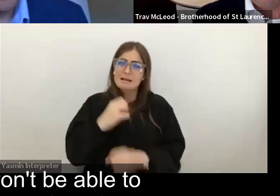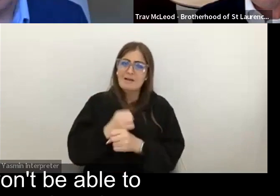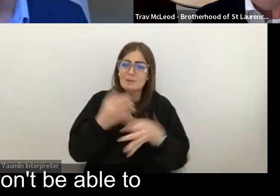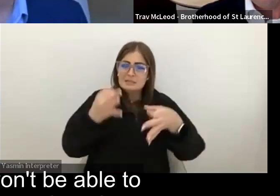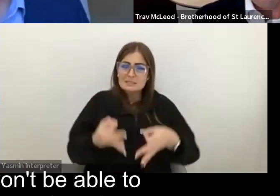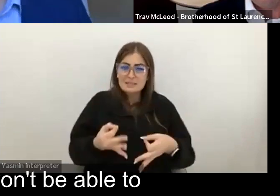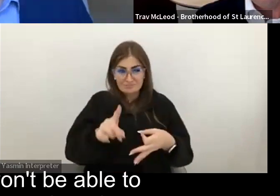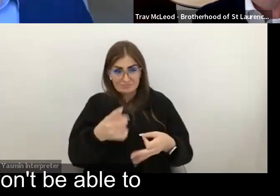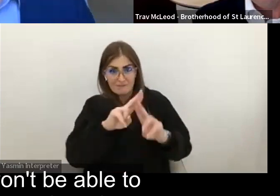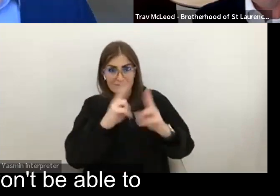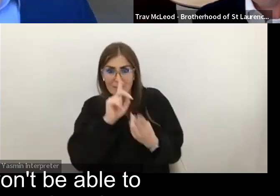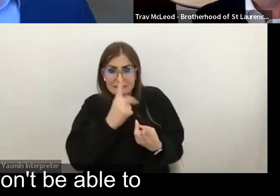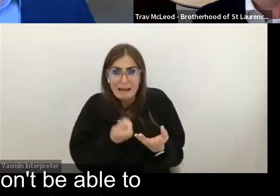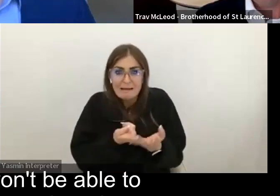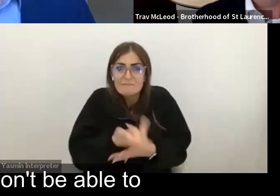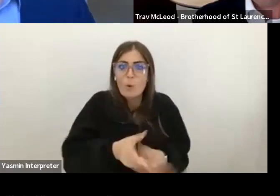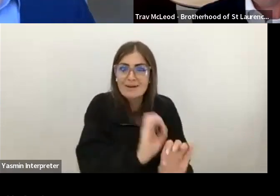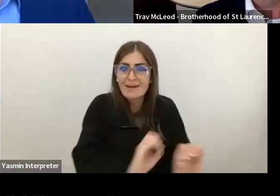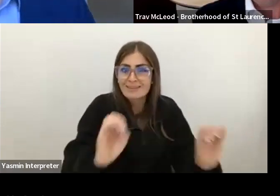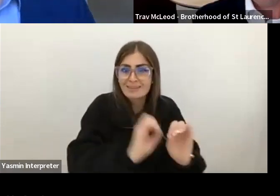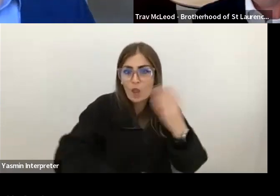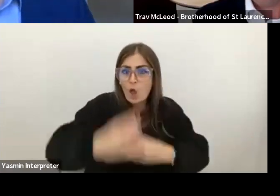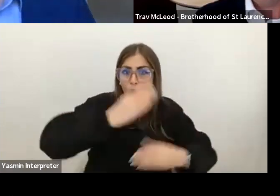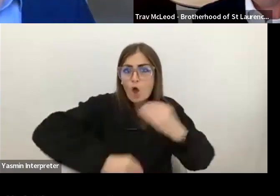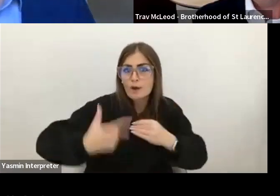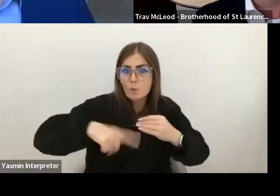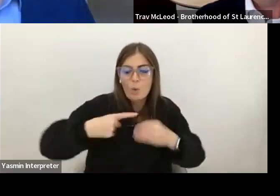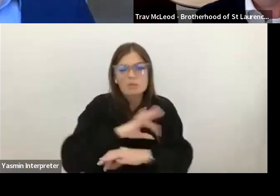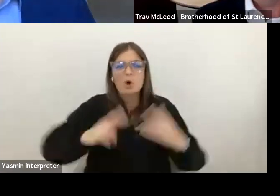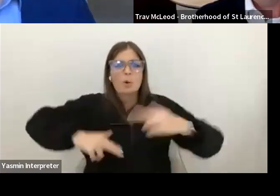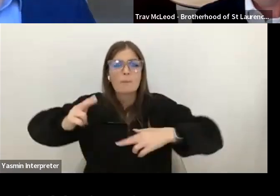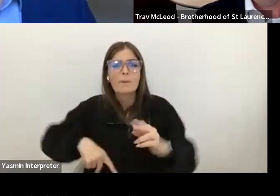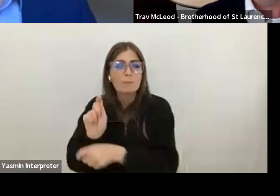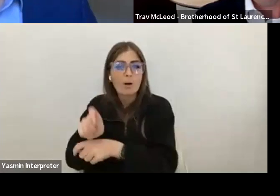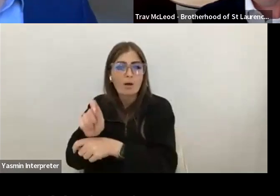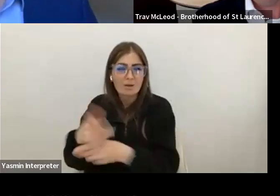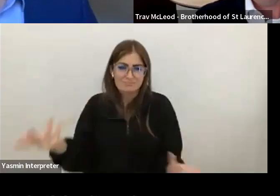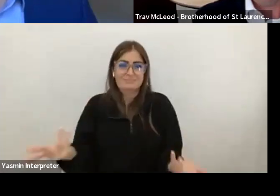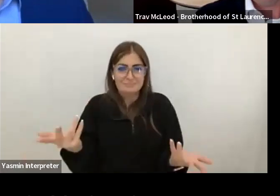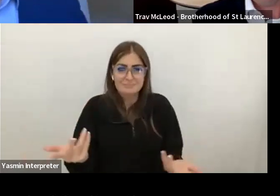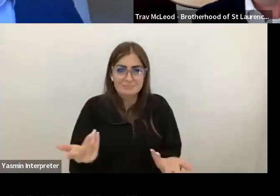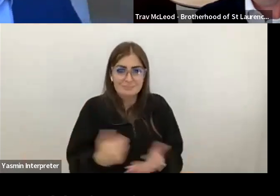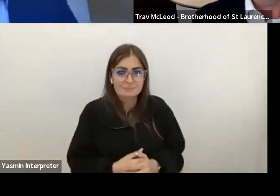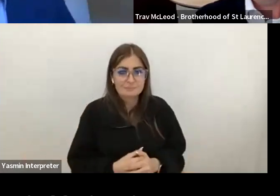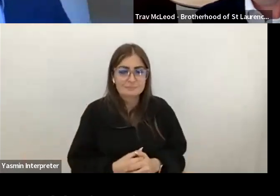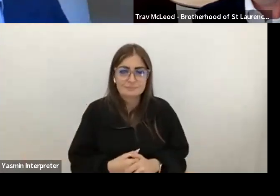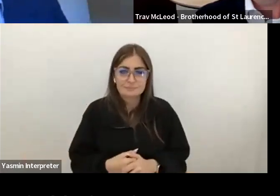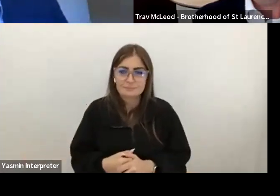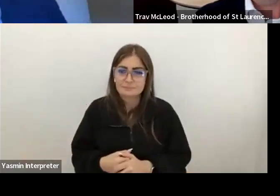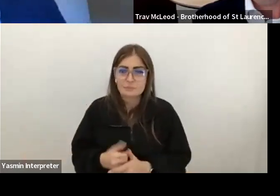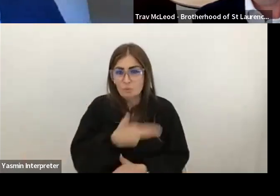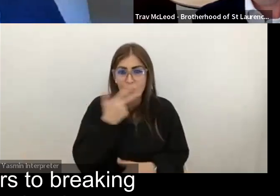families won't be able to afford childcare or learning, so they don't build the centres. It's a ridiculous catch-22